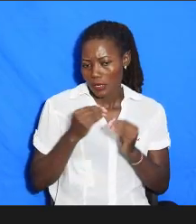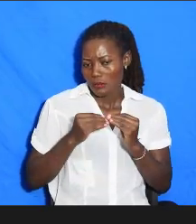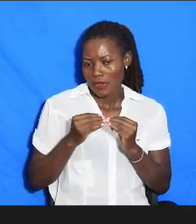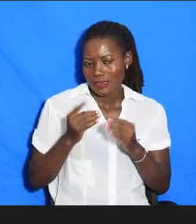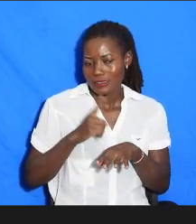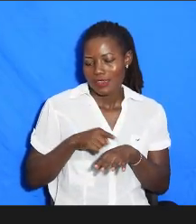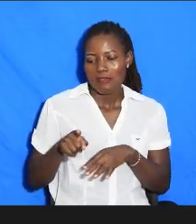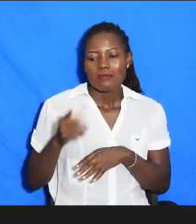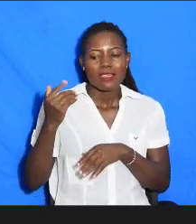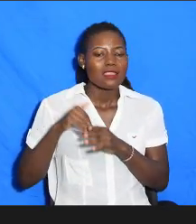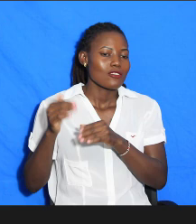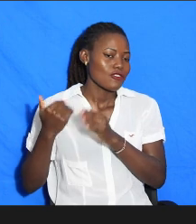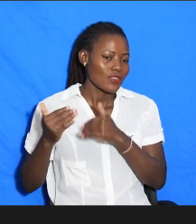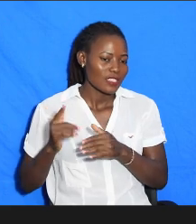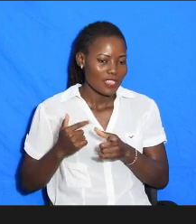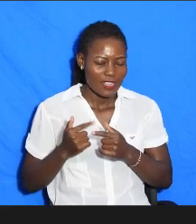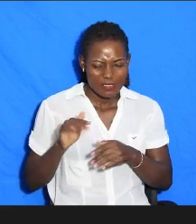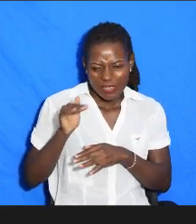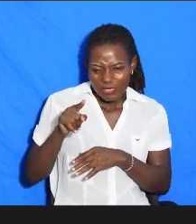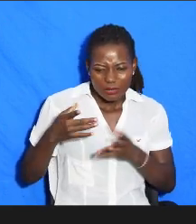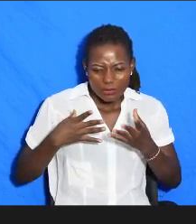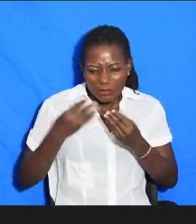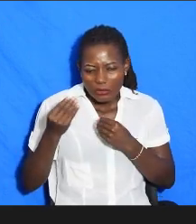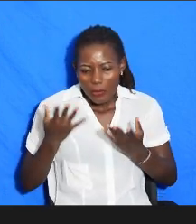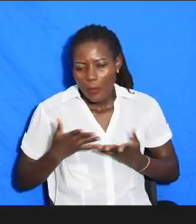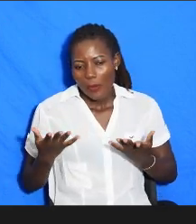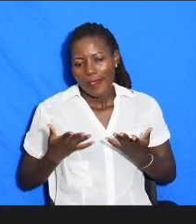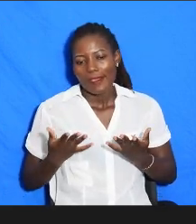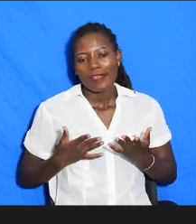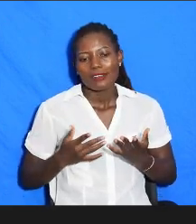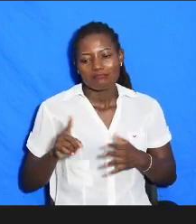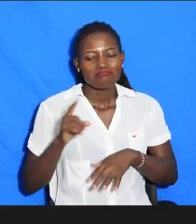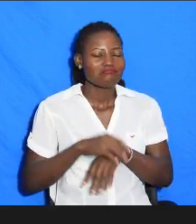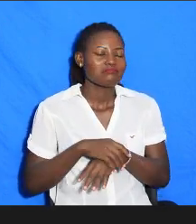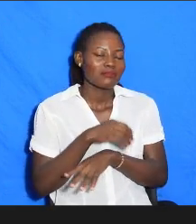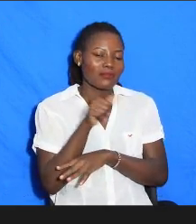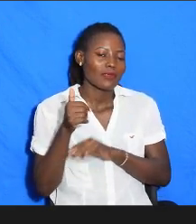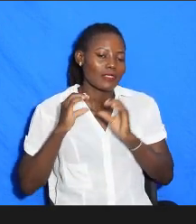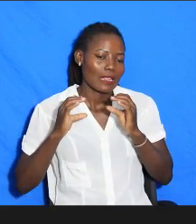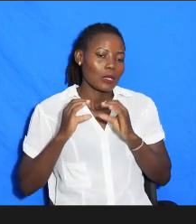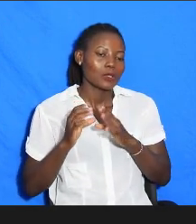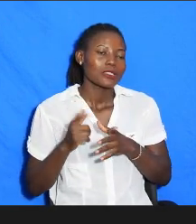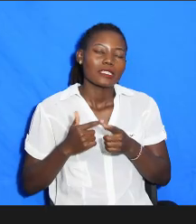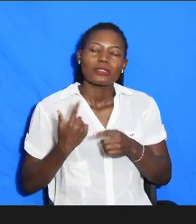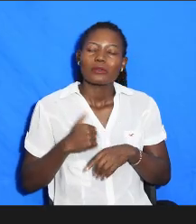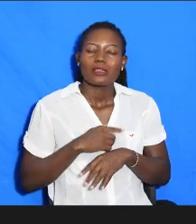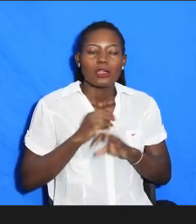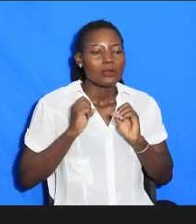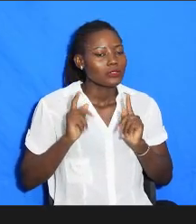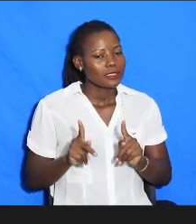in the university. So we asked him where he went. So he got another coach, Coach Dan. So we were like, it's fine.